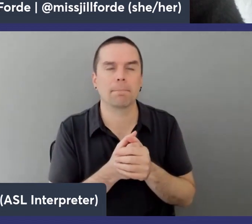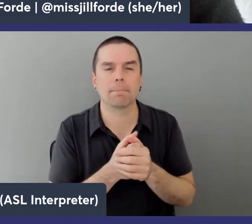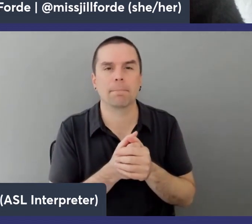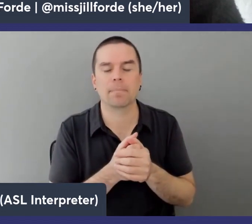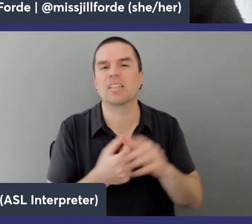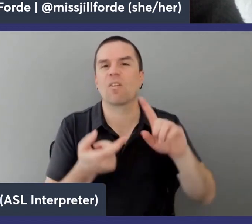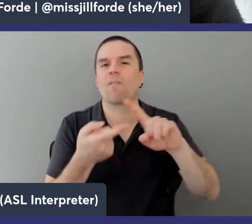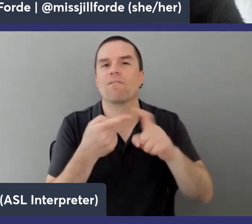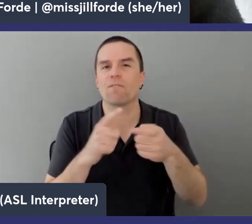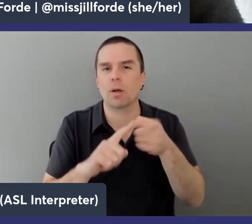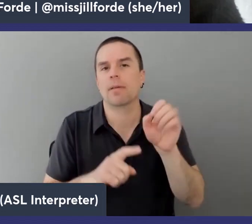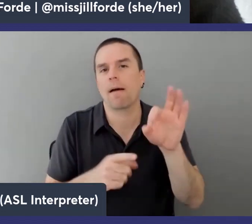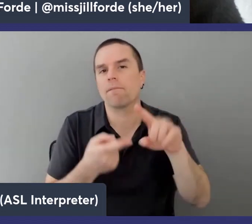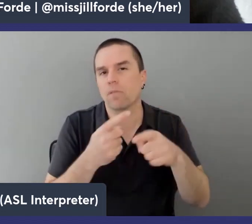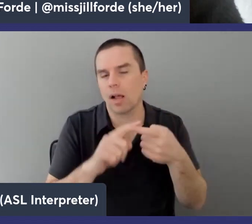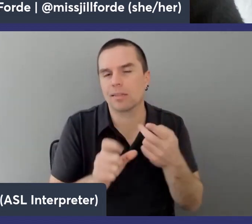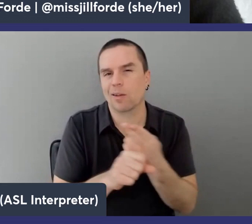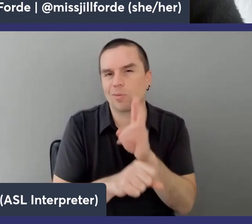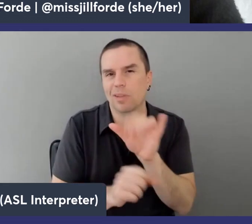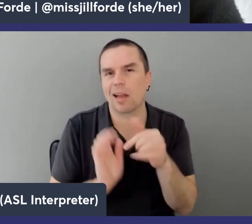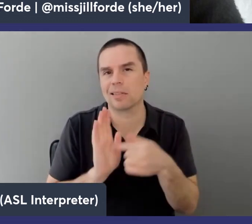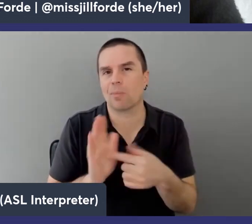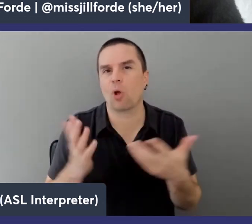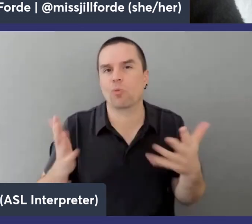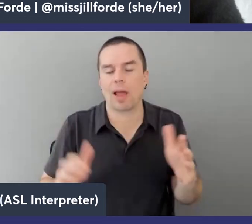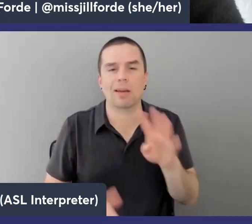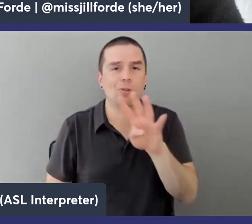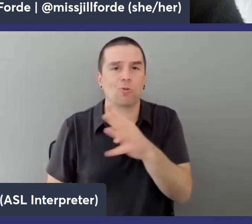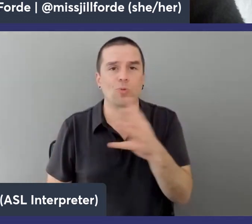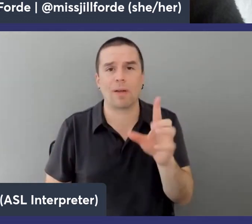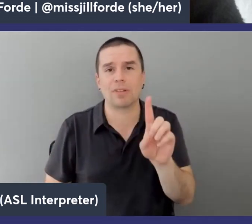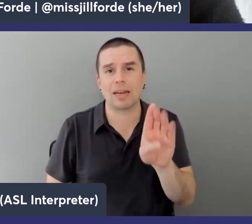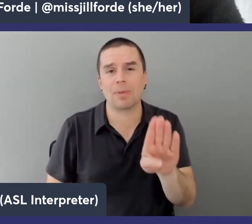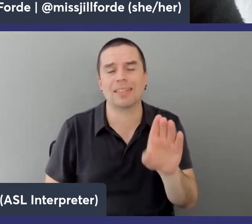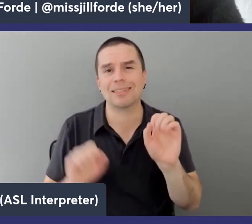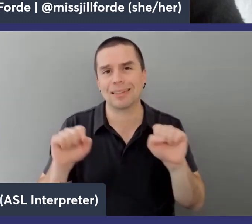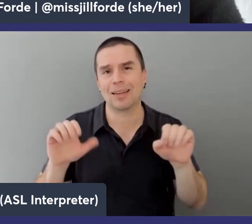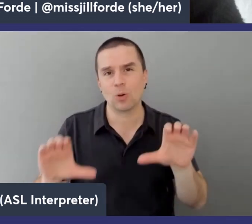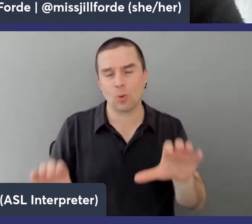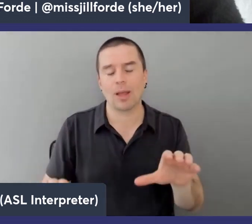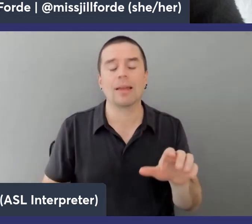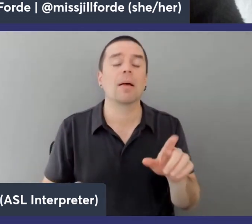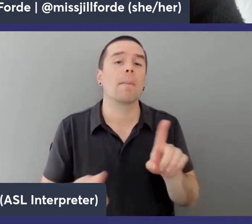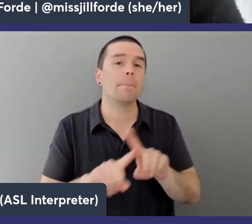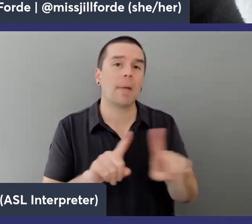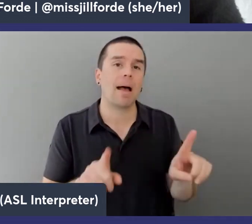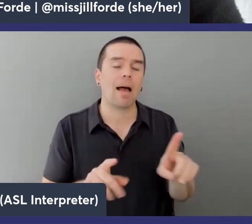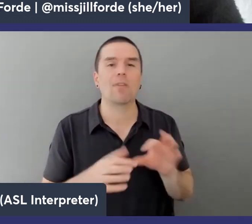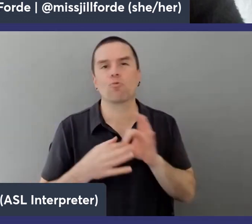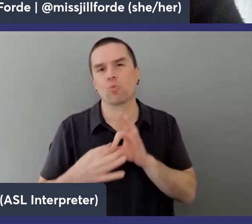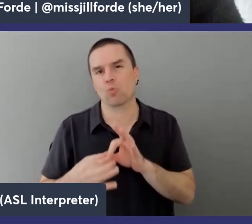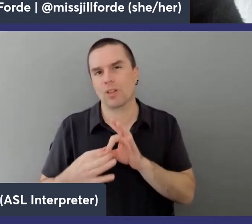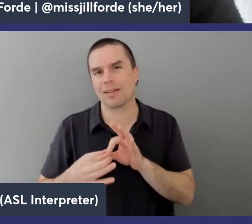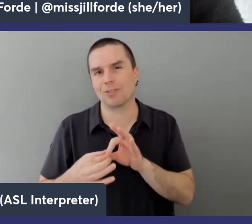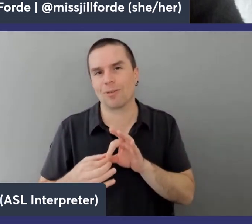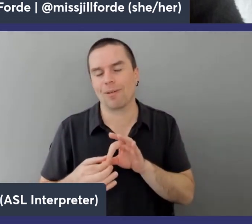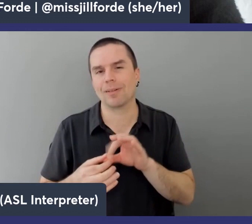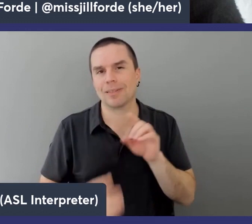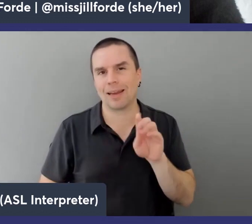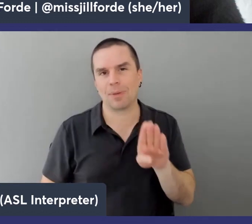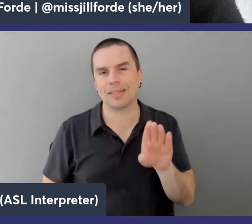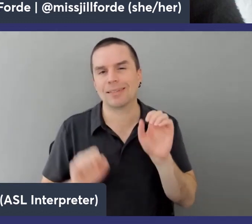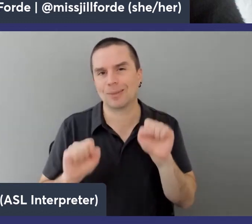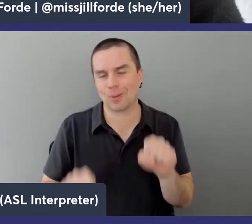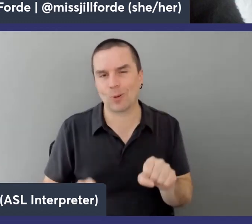of friends of friends. That's something you could do in a graph database. It's also something you could kind of do in a relational database. It's just two database joins. But if you wanted to